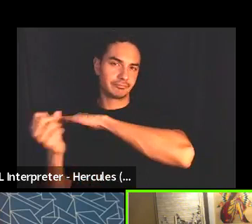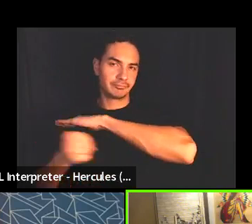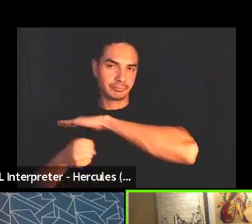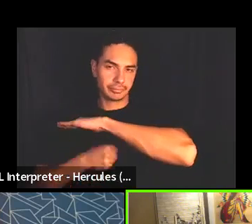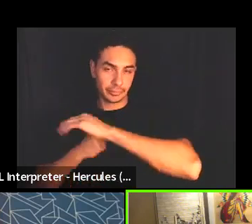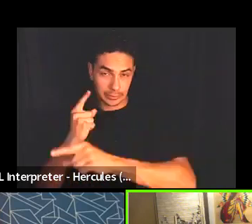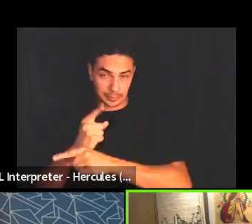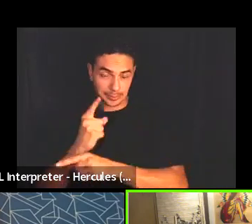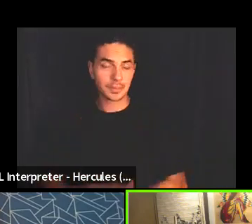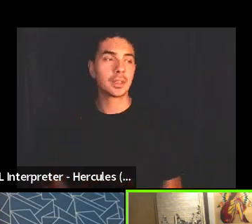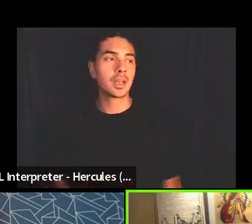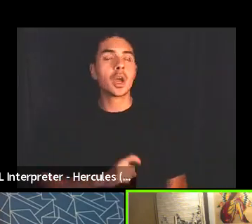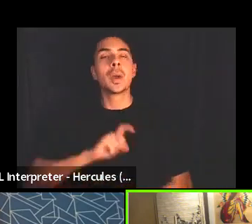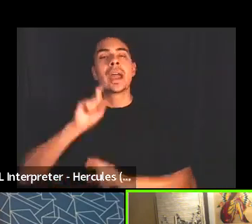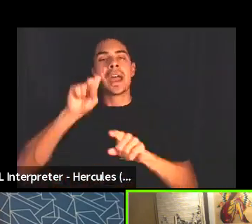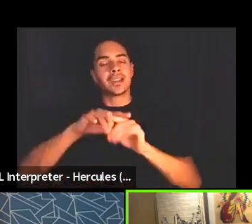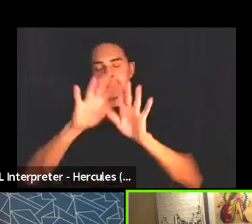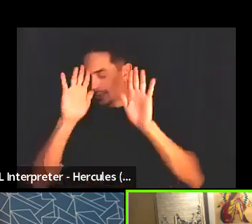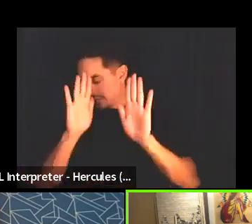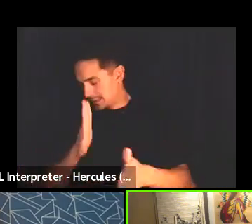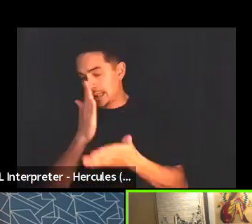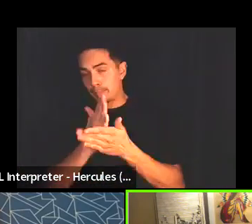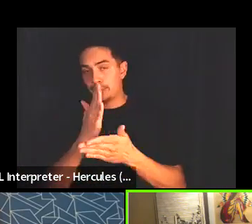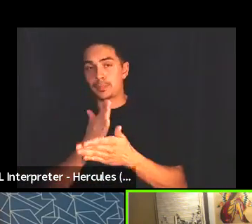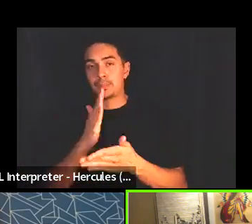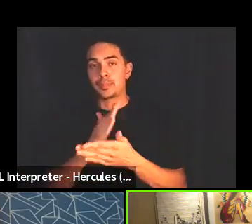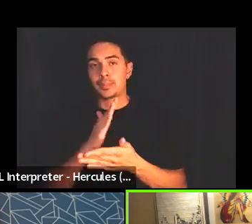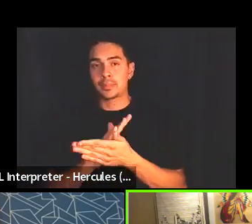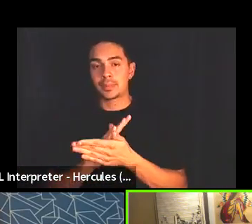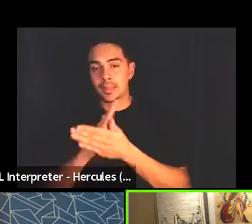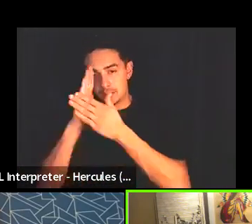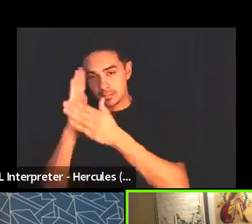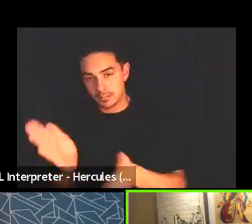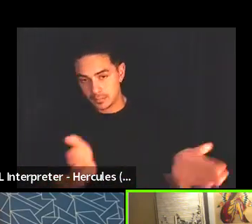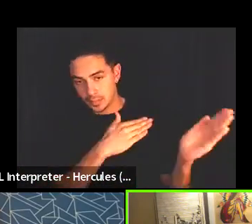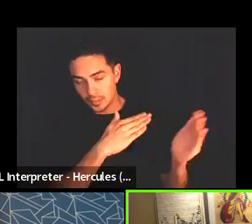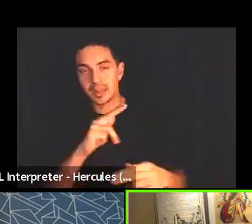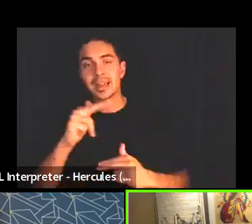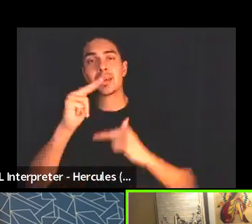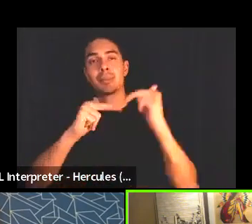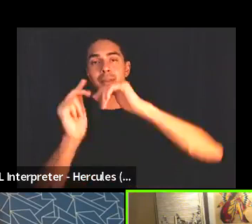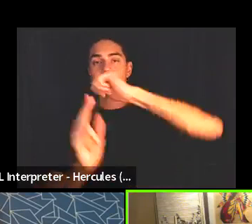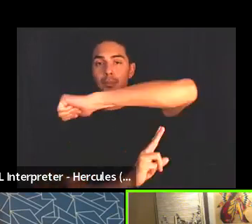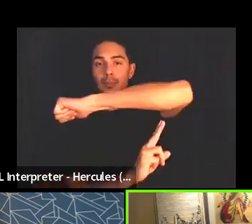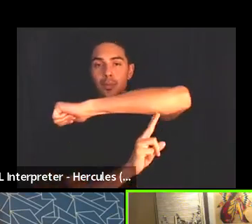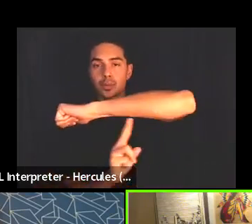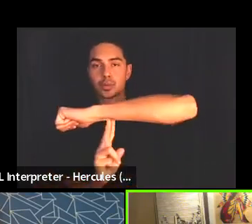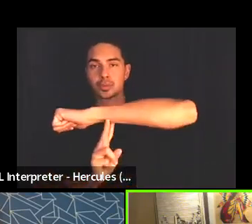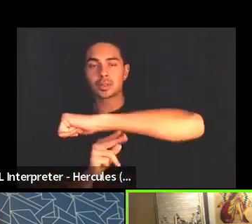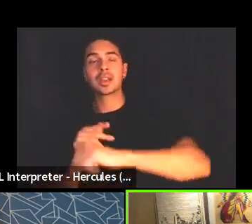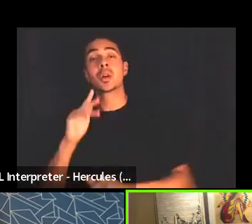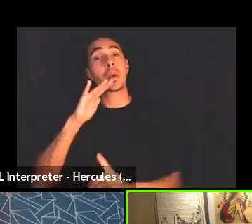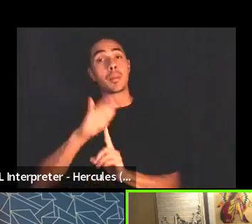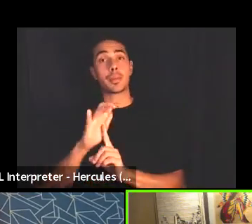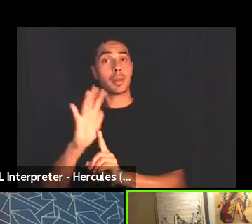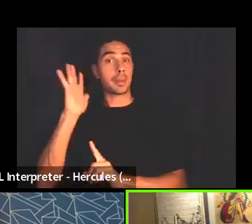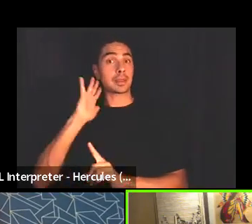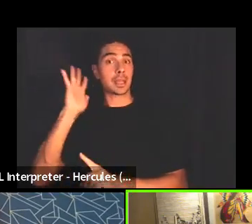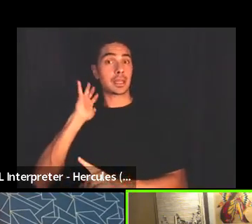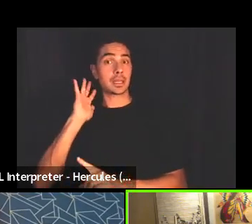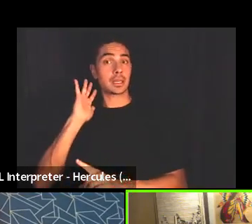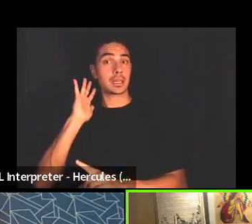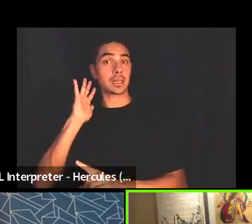more than what was very popular in the early 2000s, which was cutting each other down on the